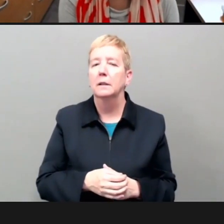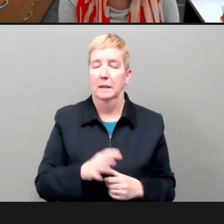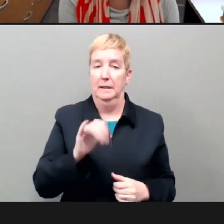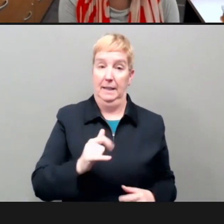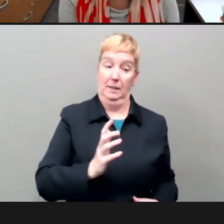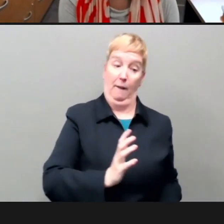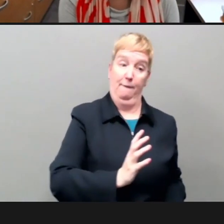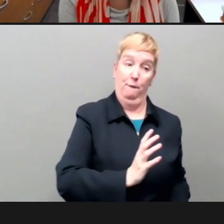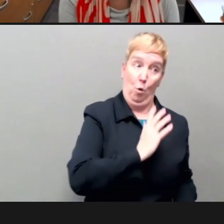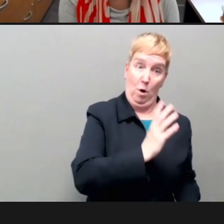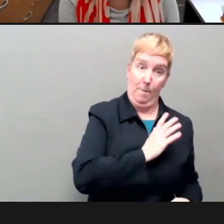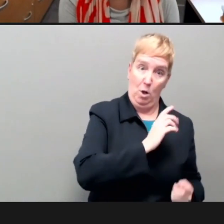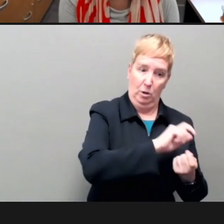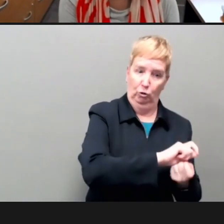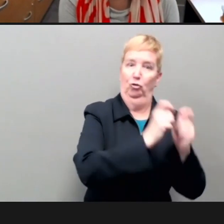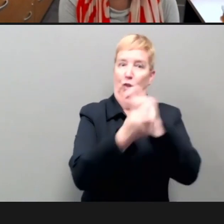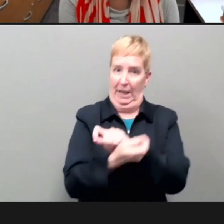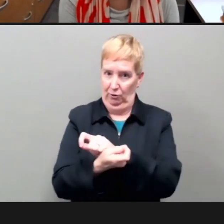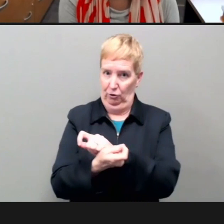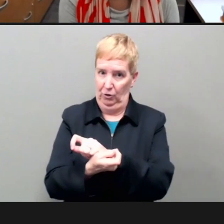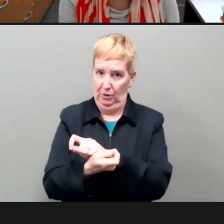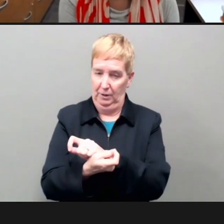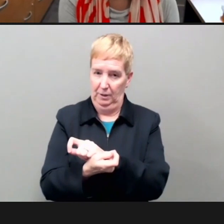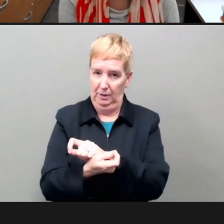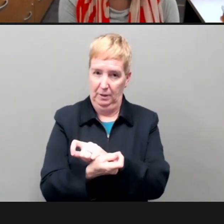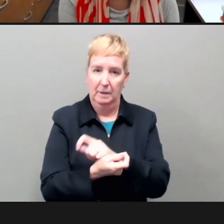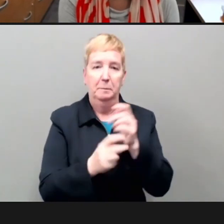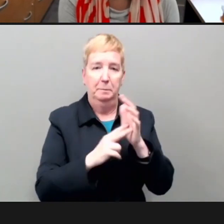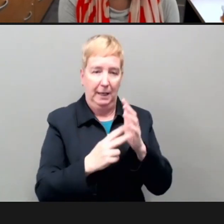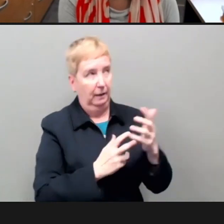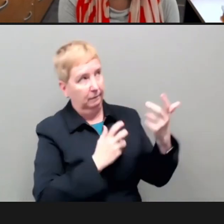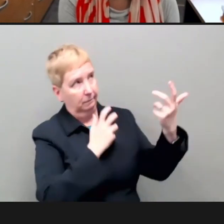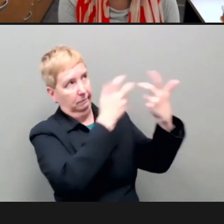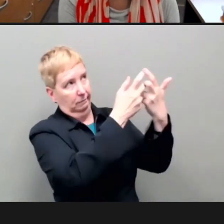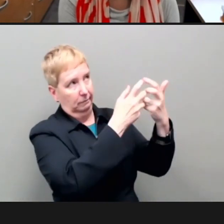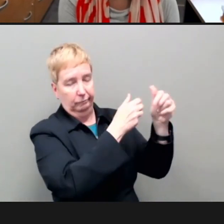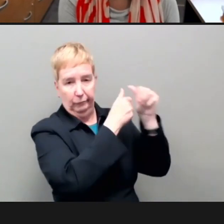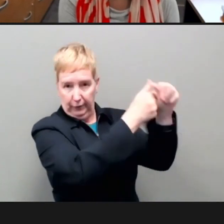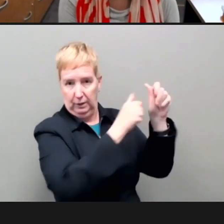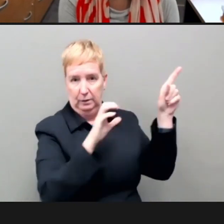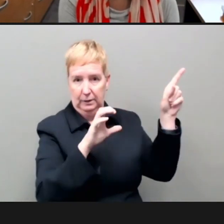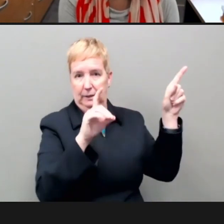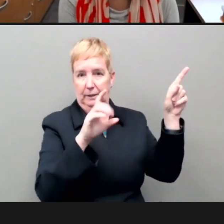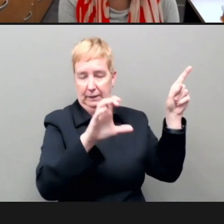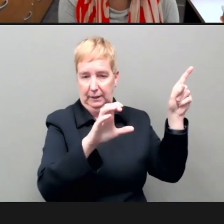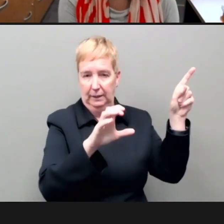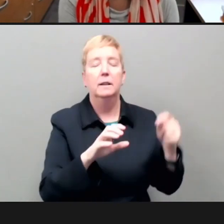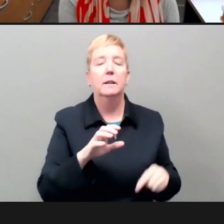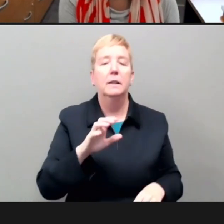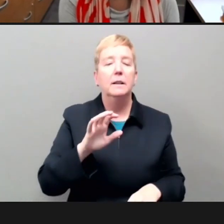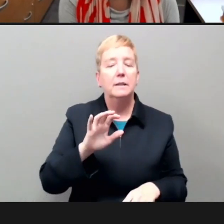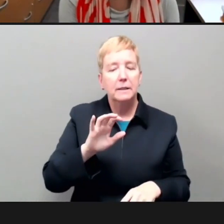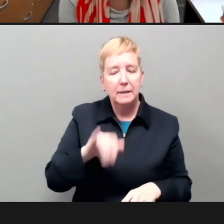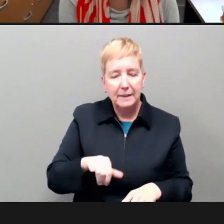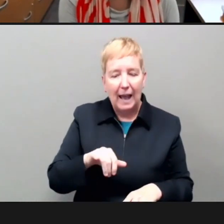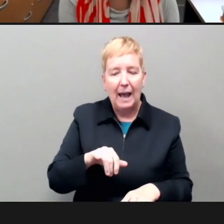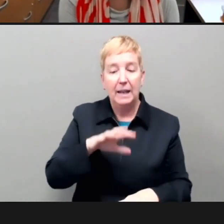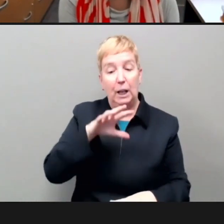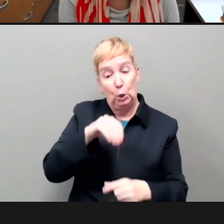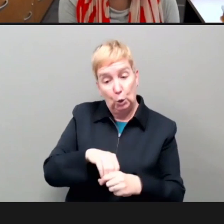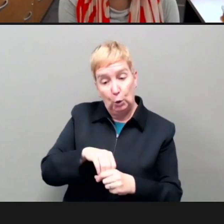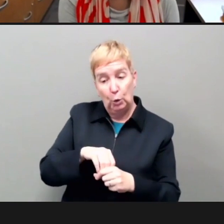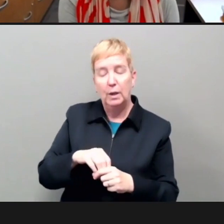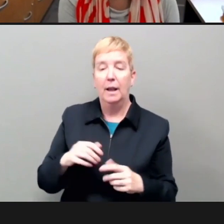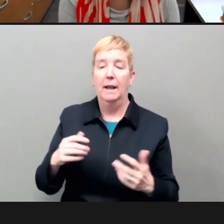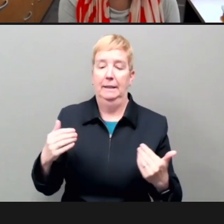change of what the state is saying in alignment with CDC. And also, does this include adult and youth outdoor sports?